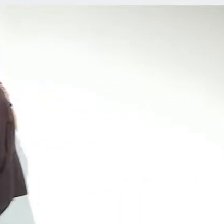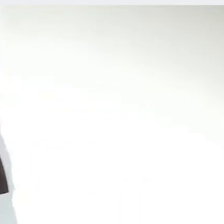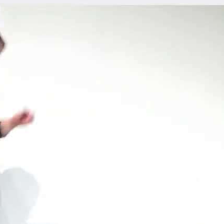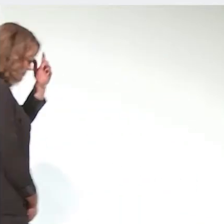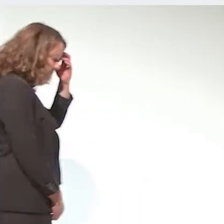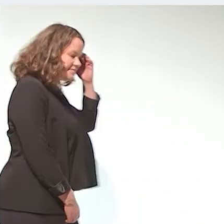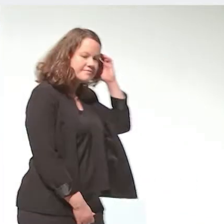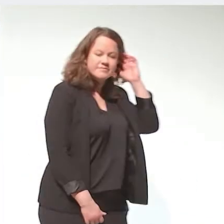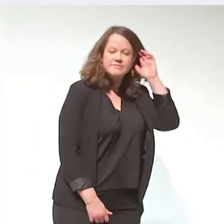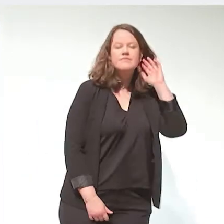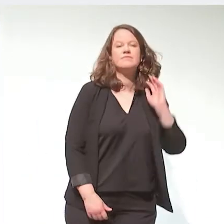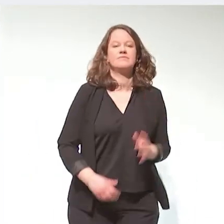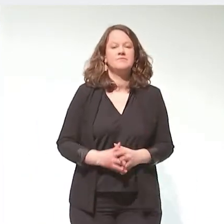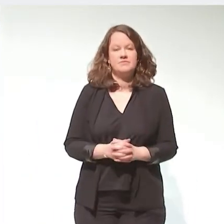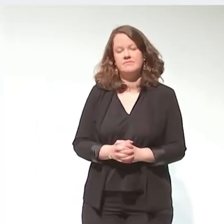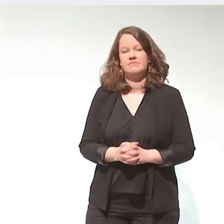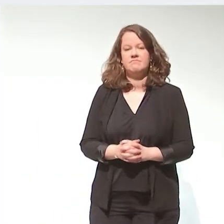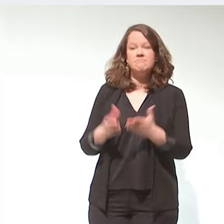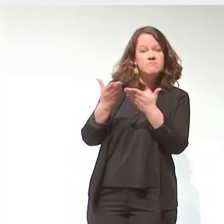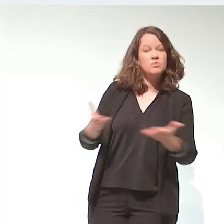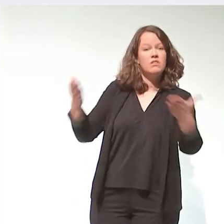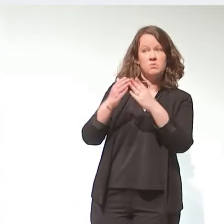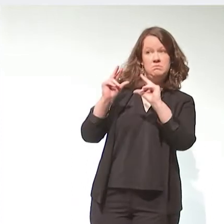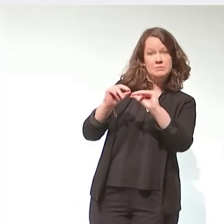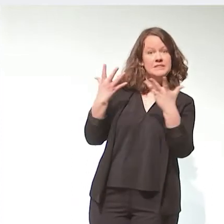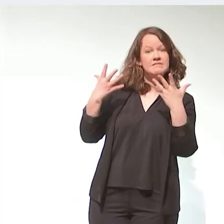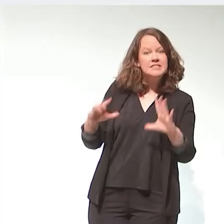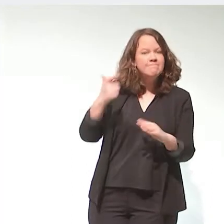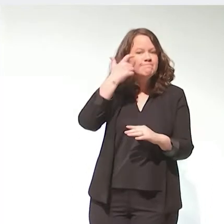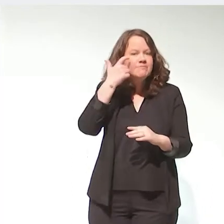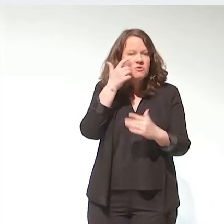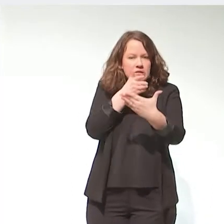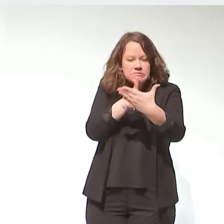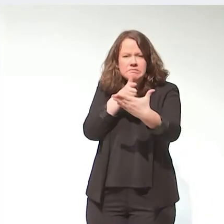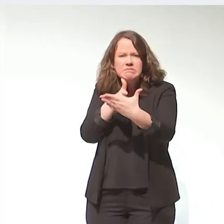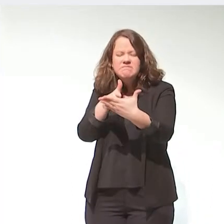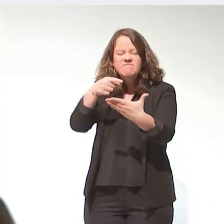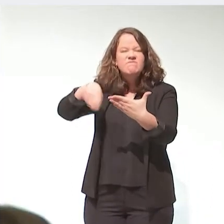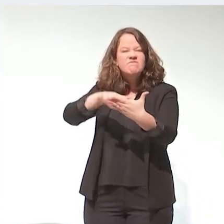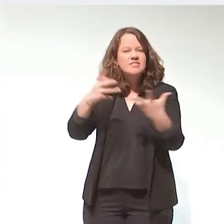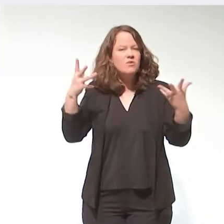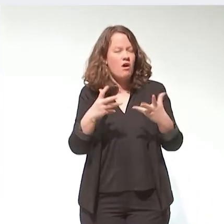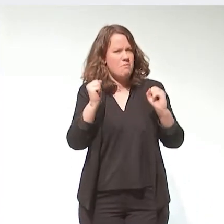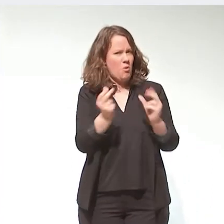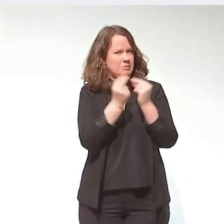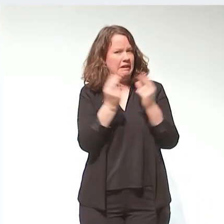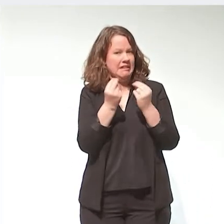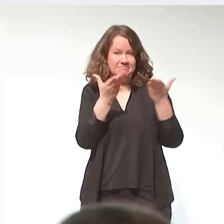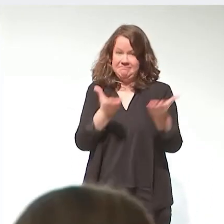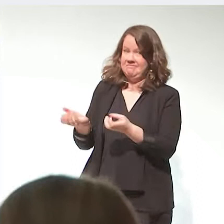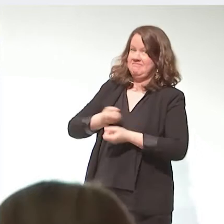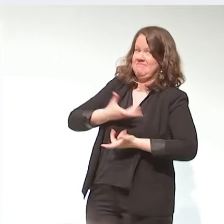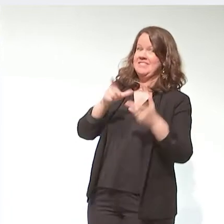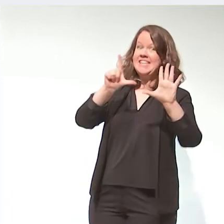who is a European Secretary for Disabled People, to tell us a few words. You have 7